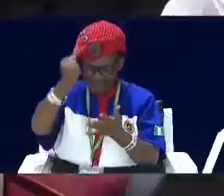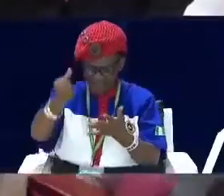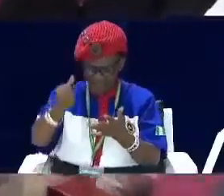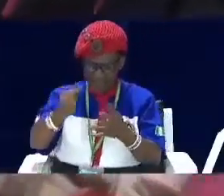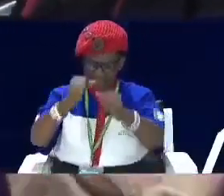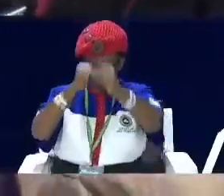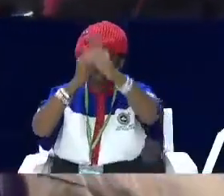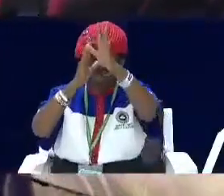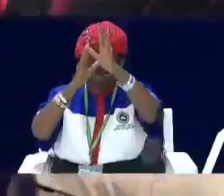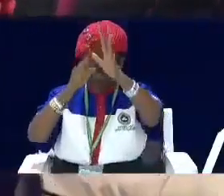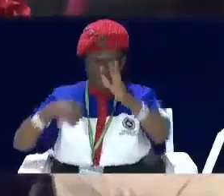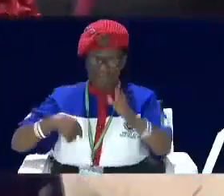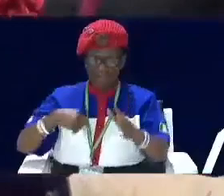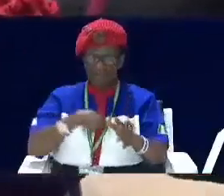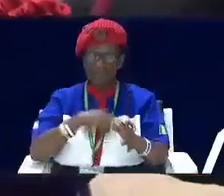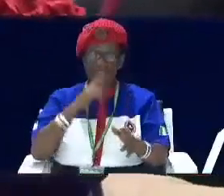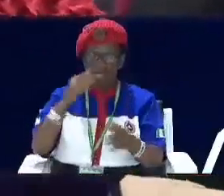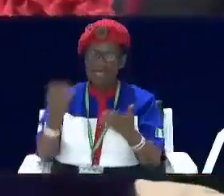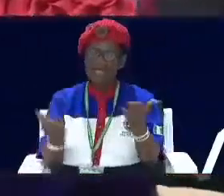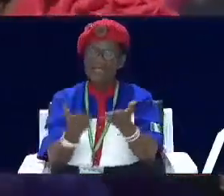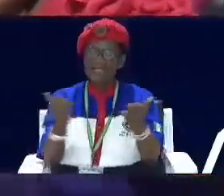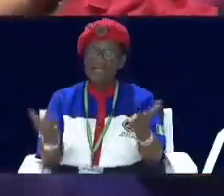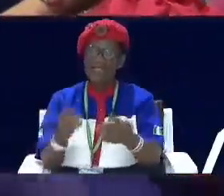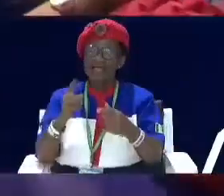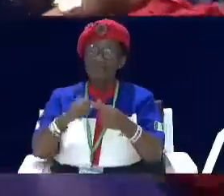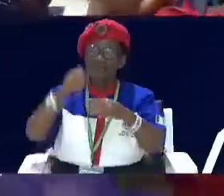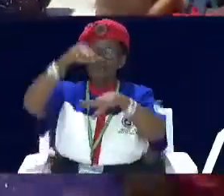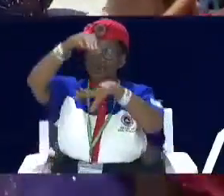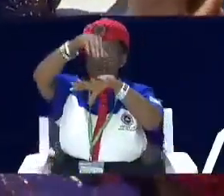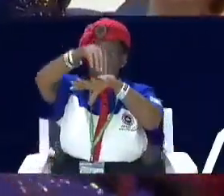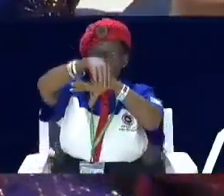Father, we are here tonight. Baba, I'm Benny in Laleyi.